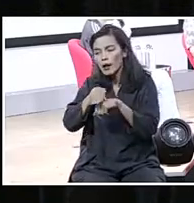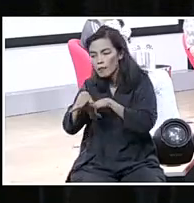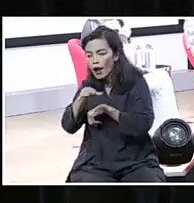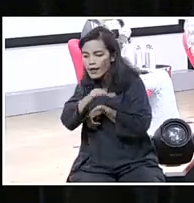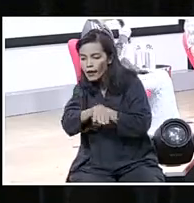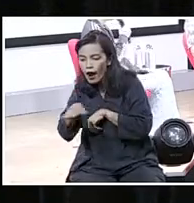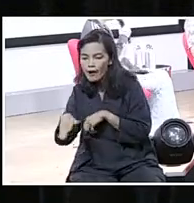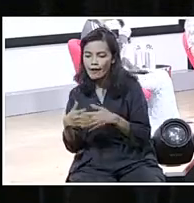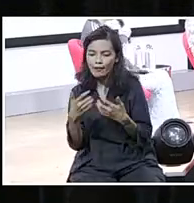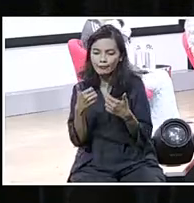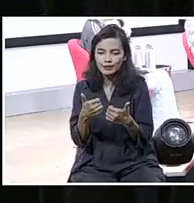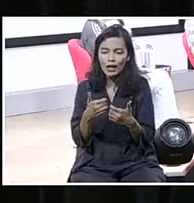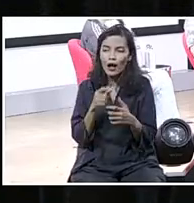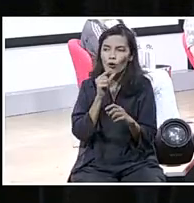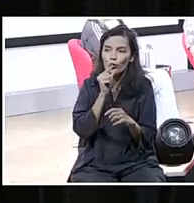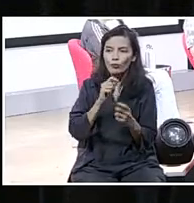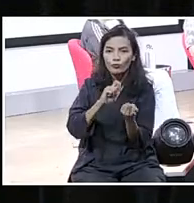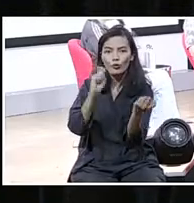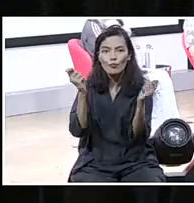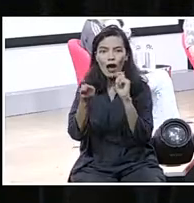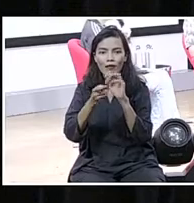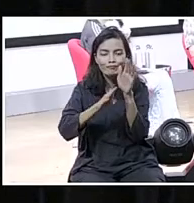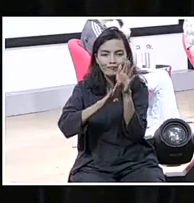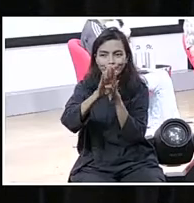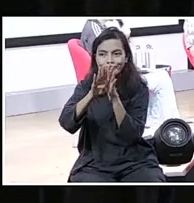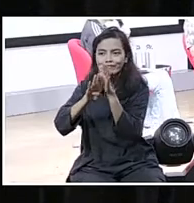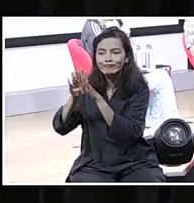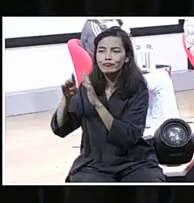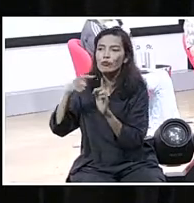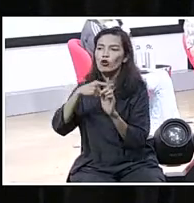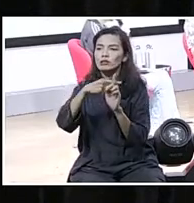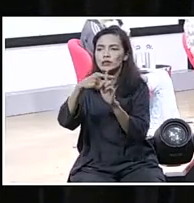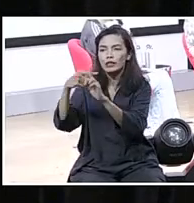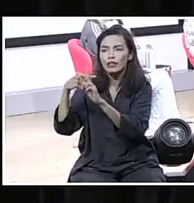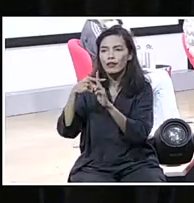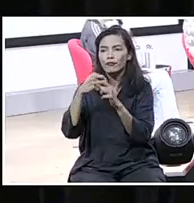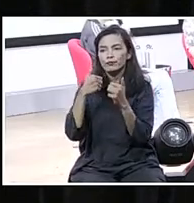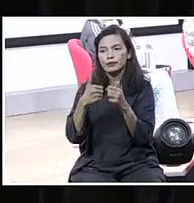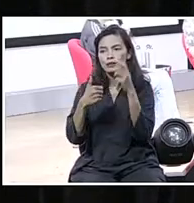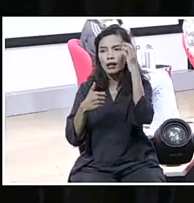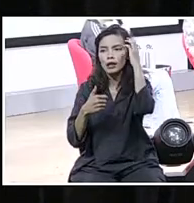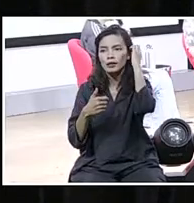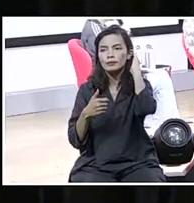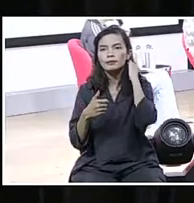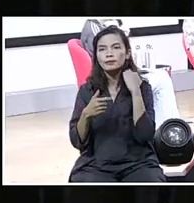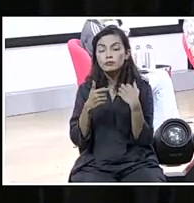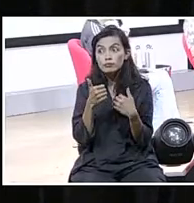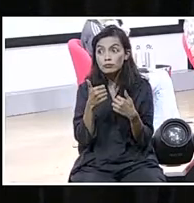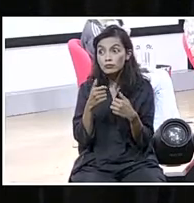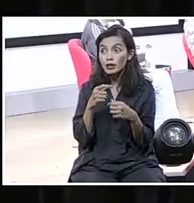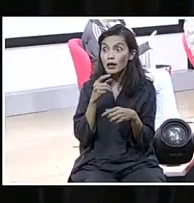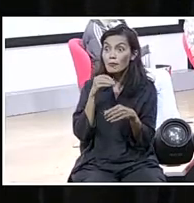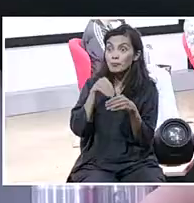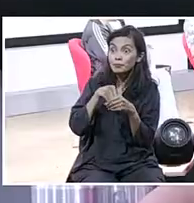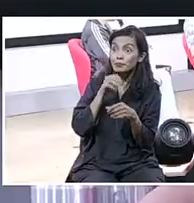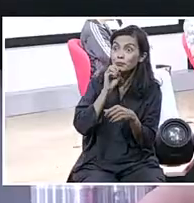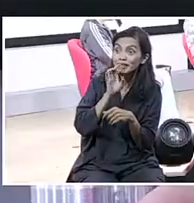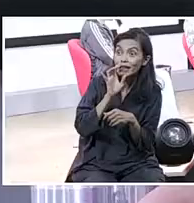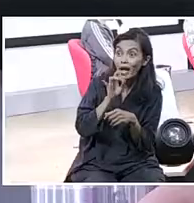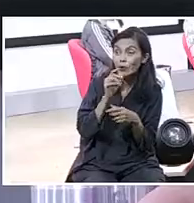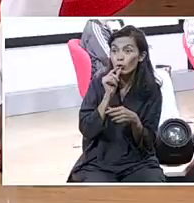excitement and the positive change that it can create. Yeah. And as far as the advice? Yes. This is for both of you,